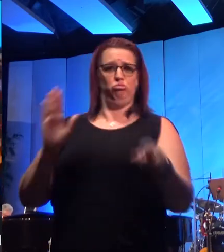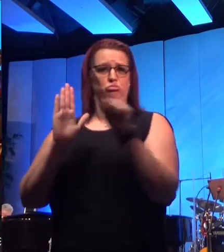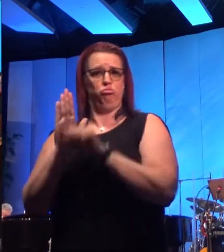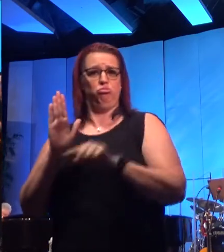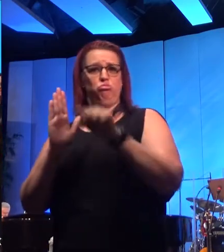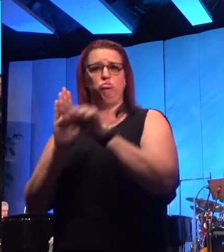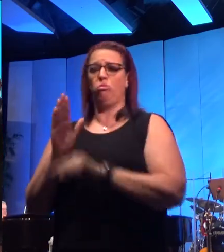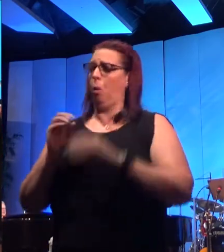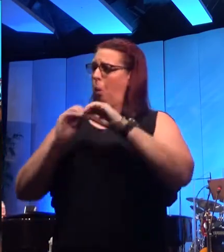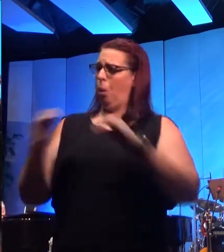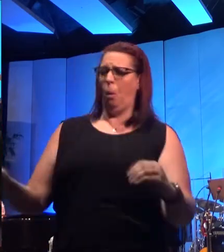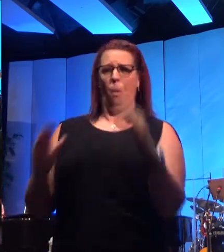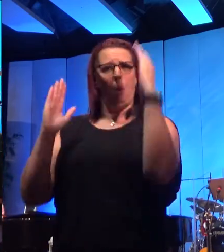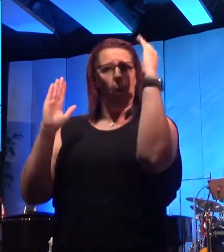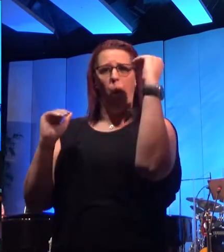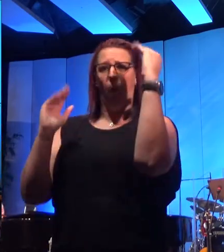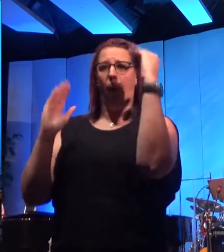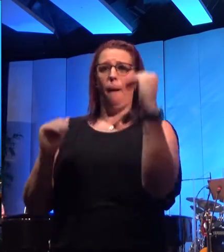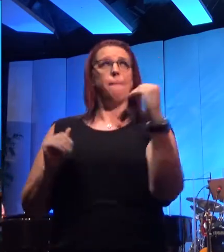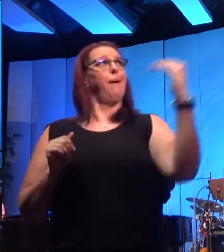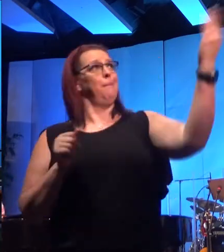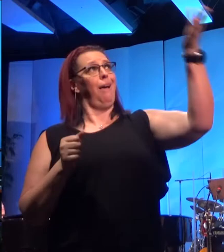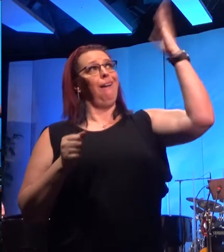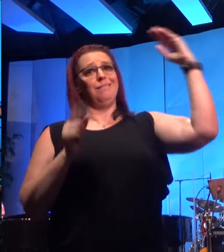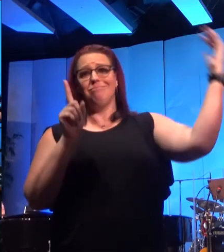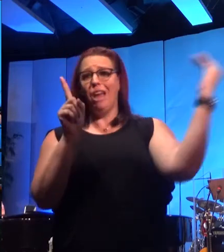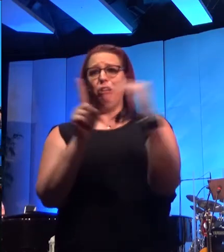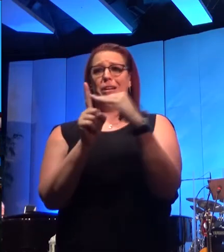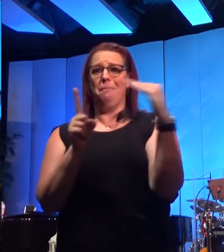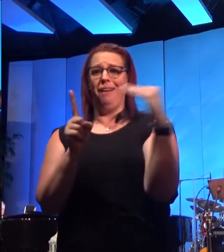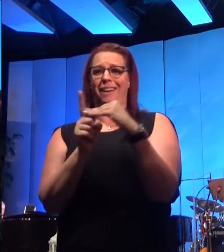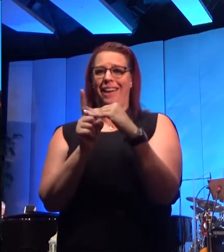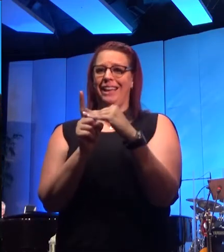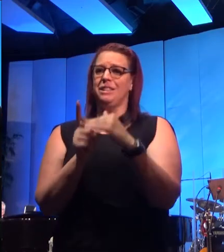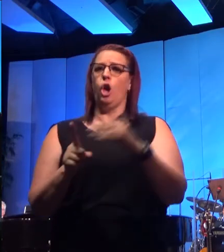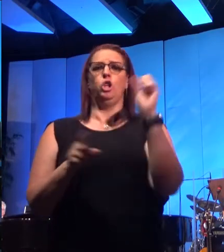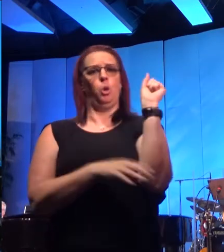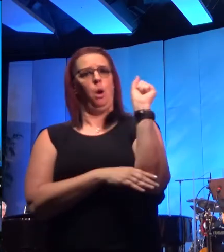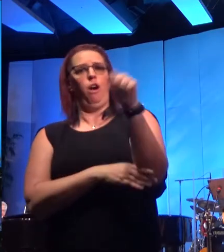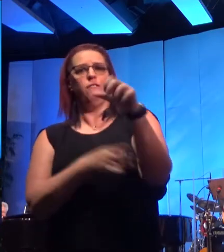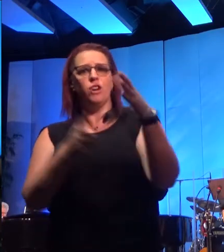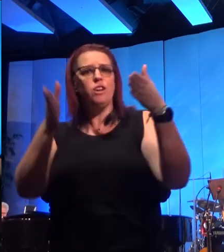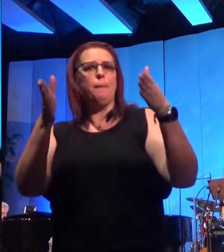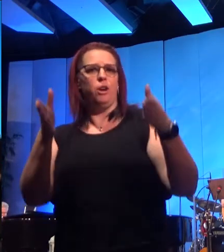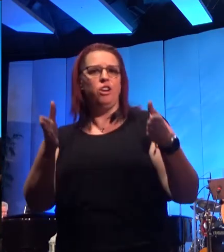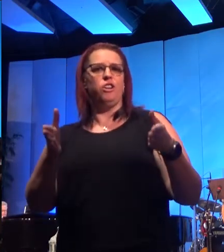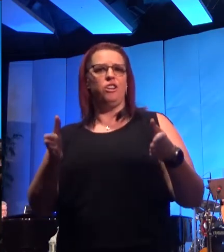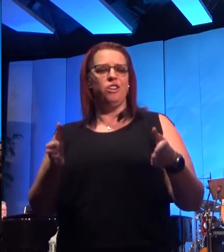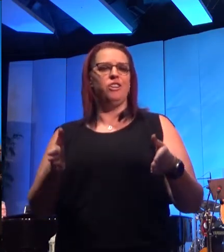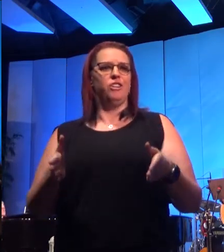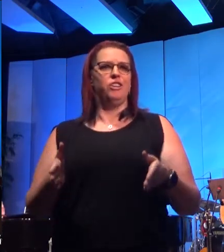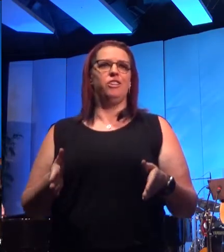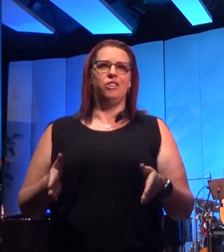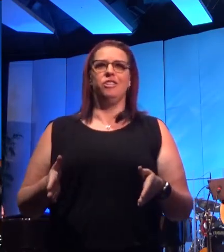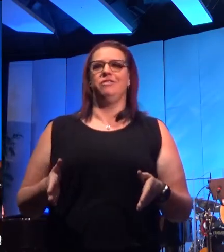feeling like it's hopeless. That's what love reminds you. You're an overcomer.